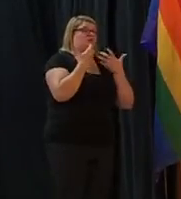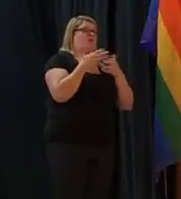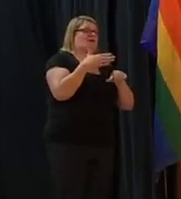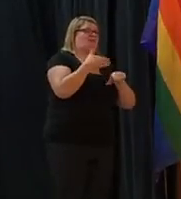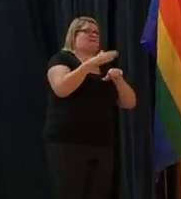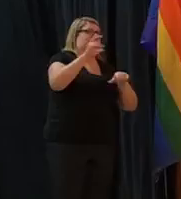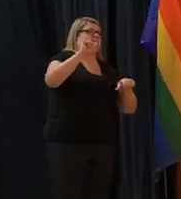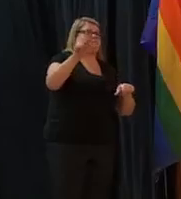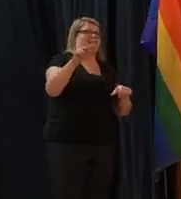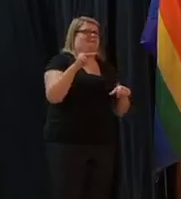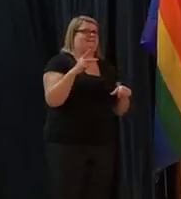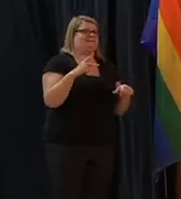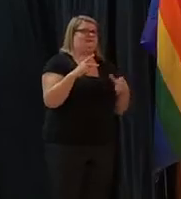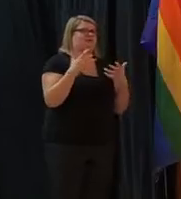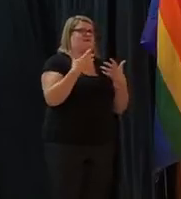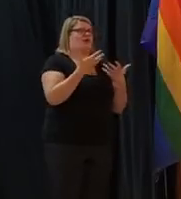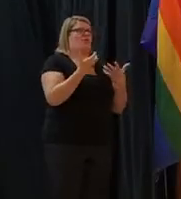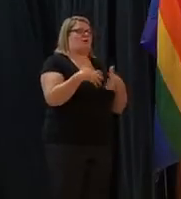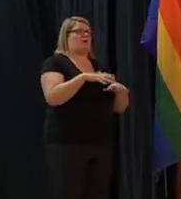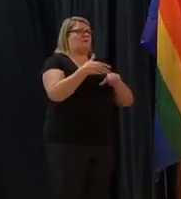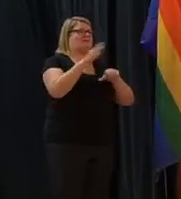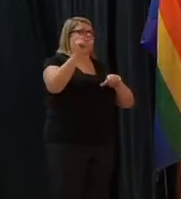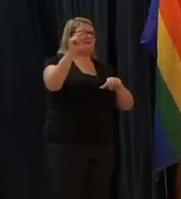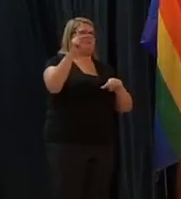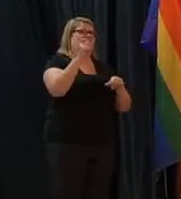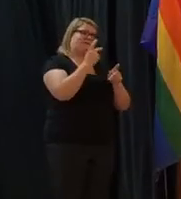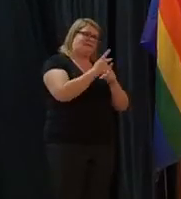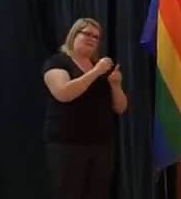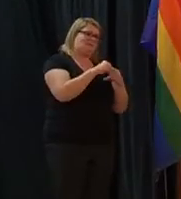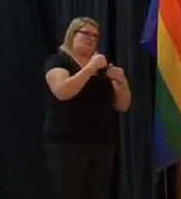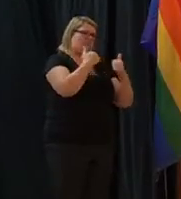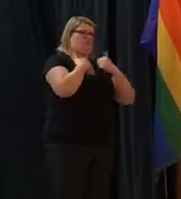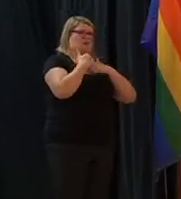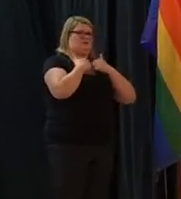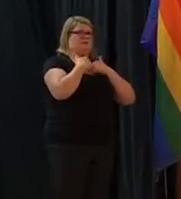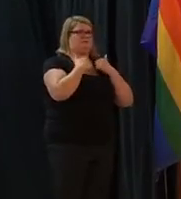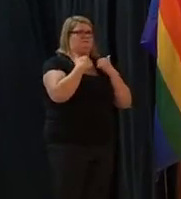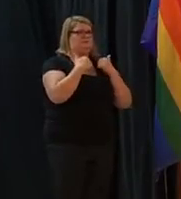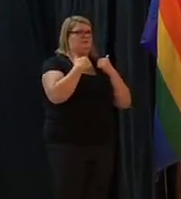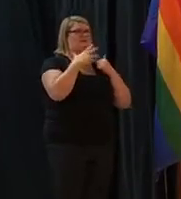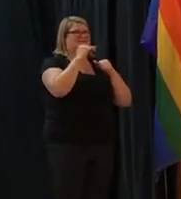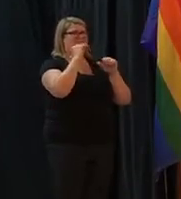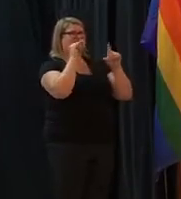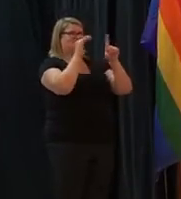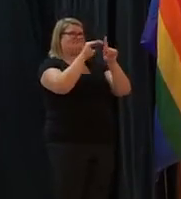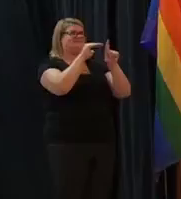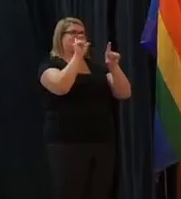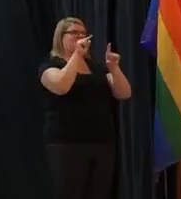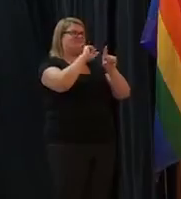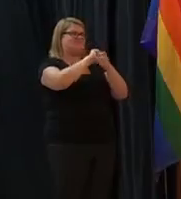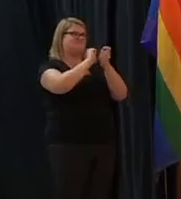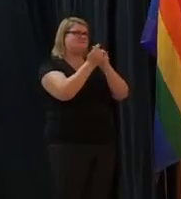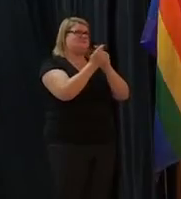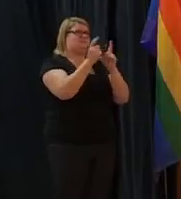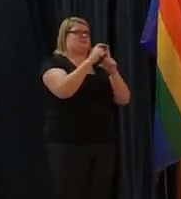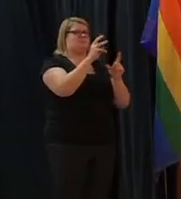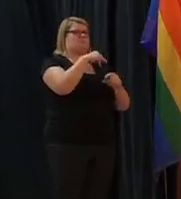desist from sending him back to his country. I think that's really the strong message we need to send out to the government of Rwanda.